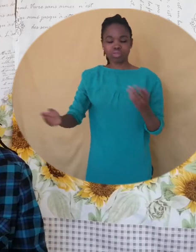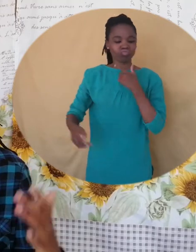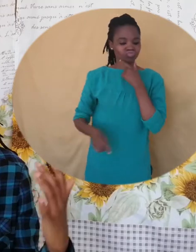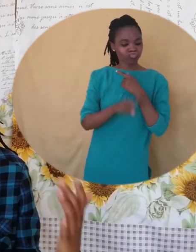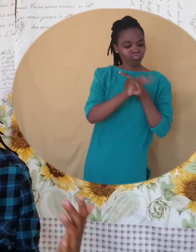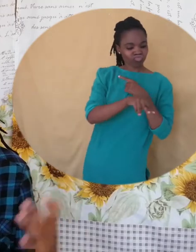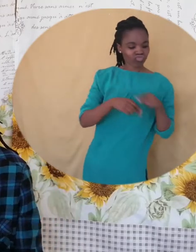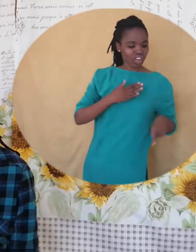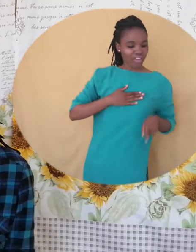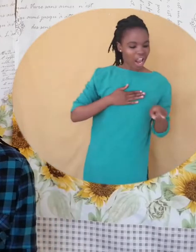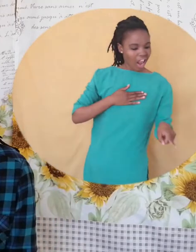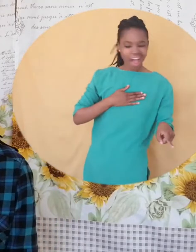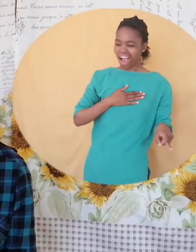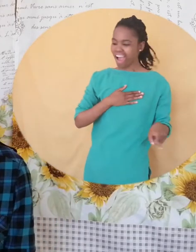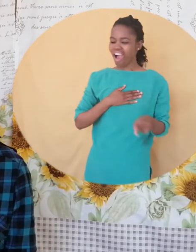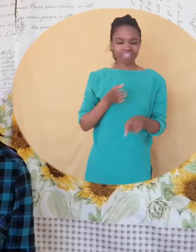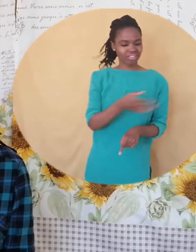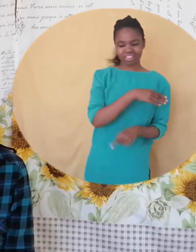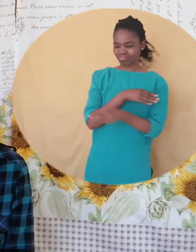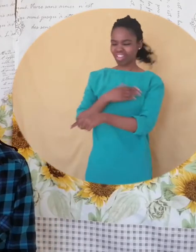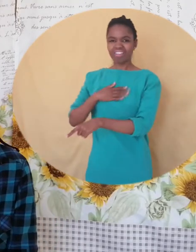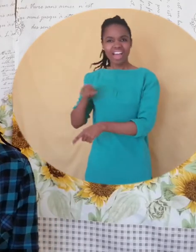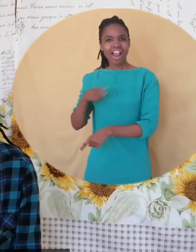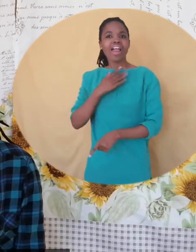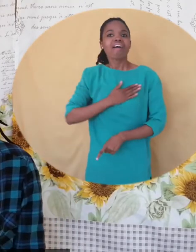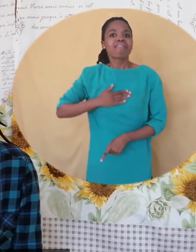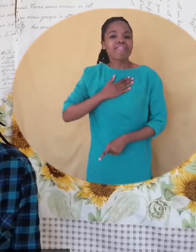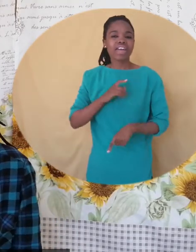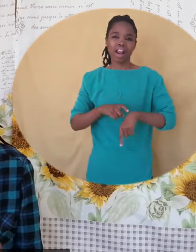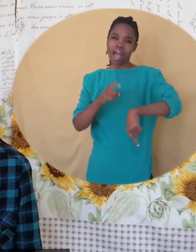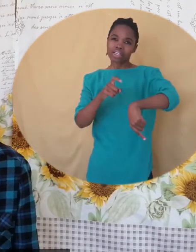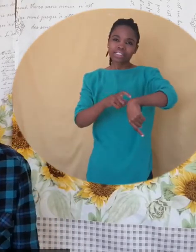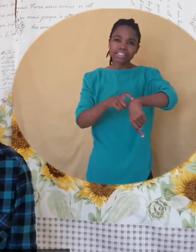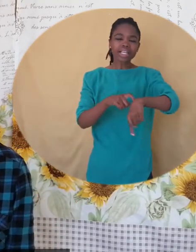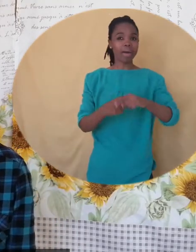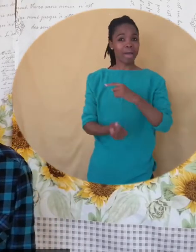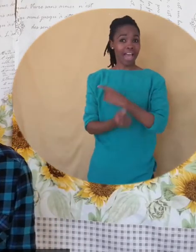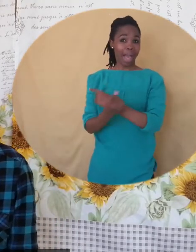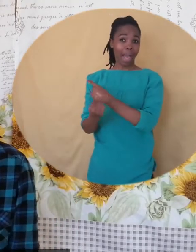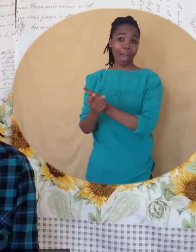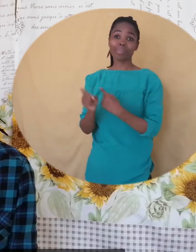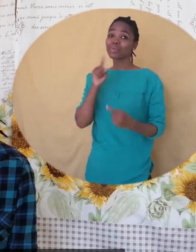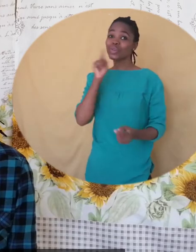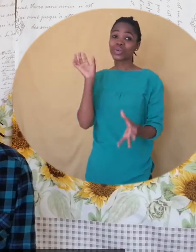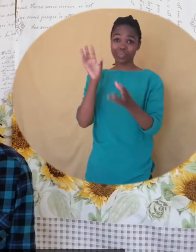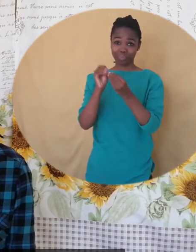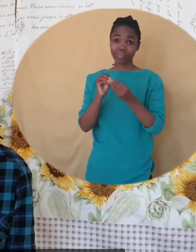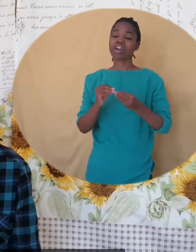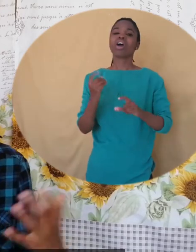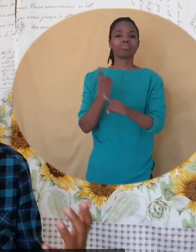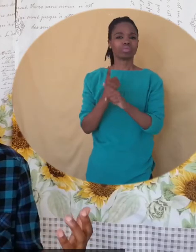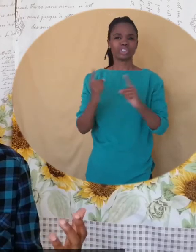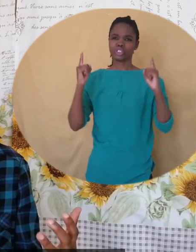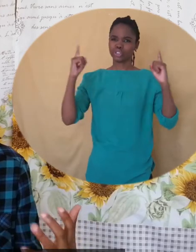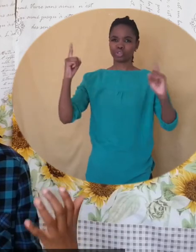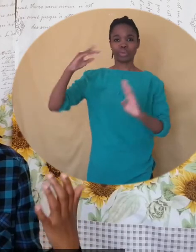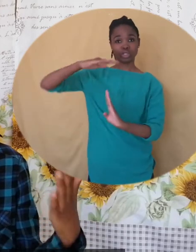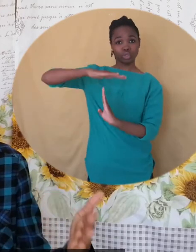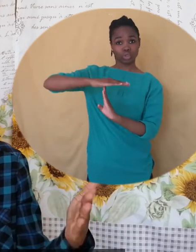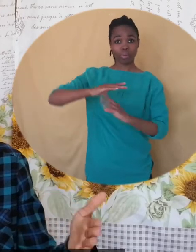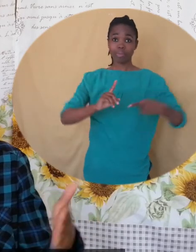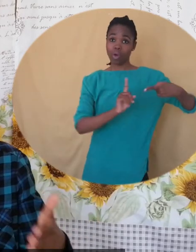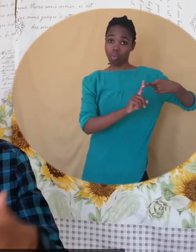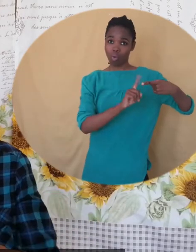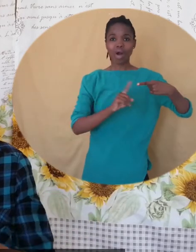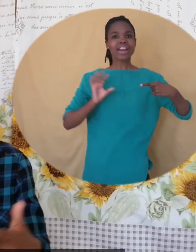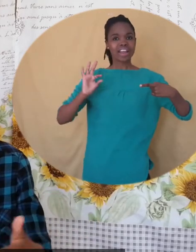and it depends on the mood, it depends on the setting, it depends on what I'm looking for at the time. So currently, you know, the Bible is a